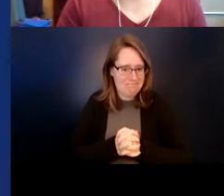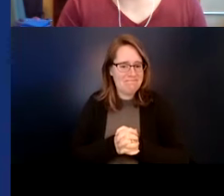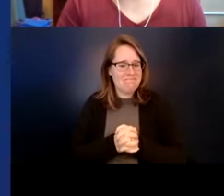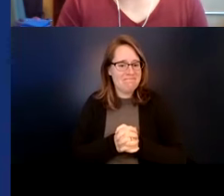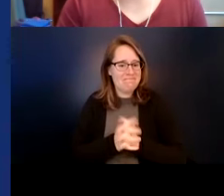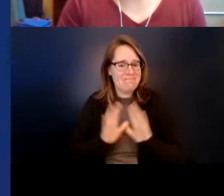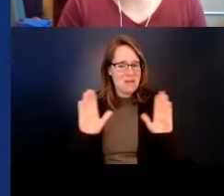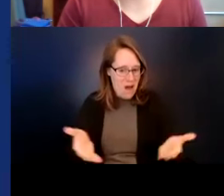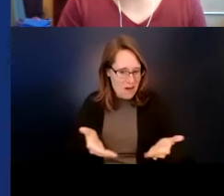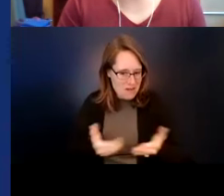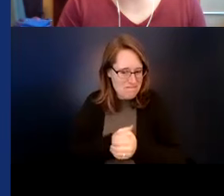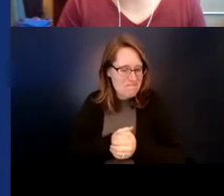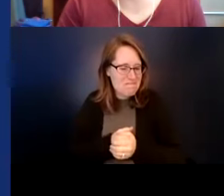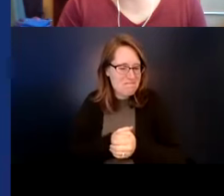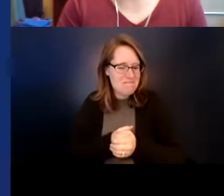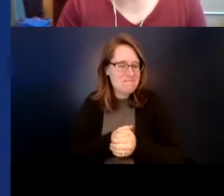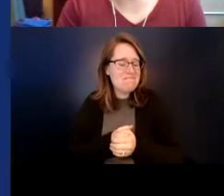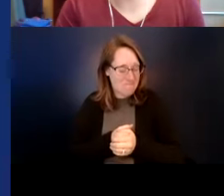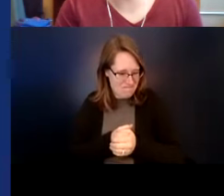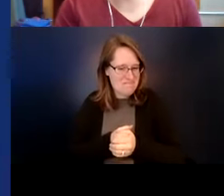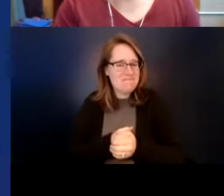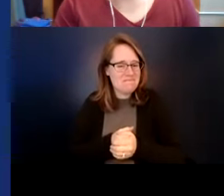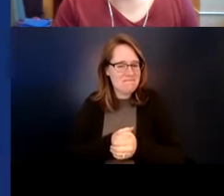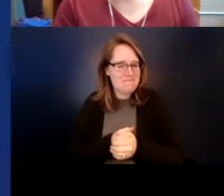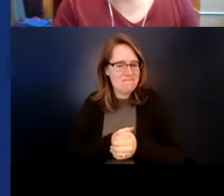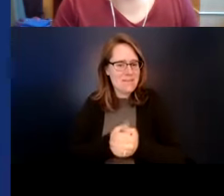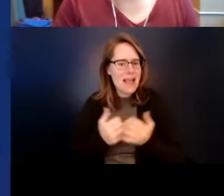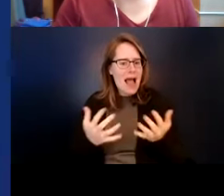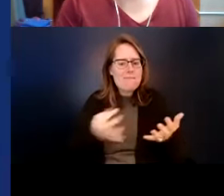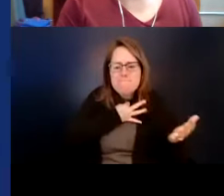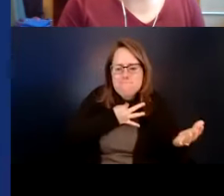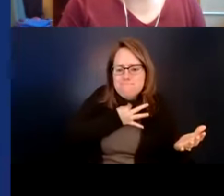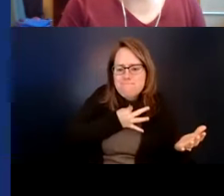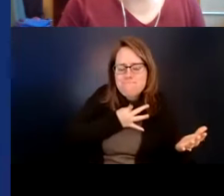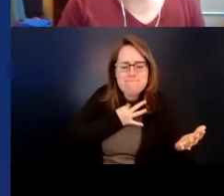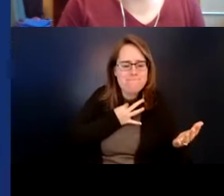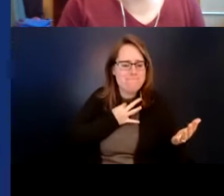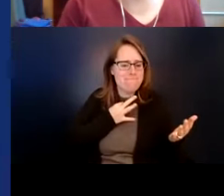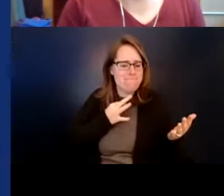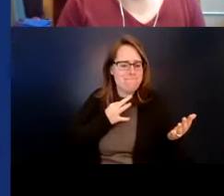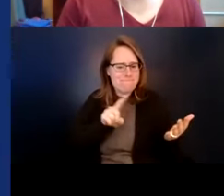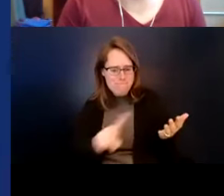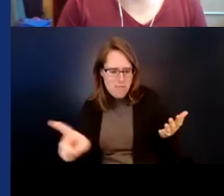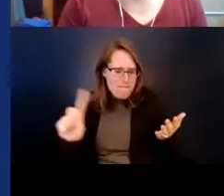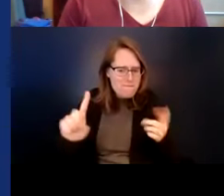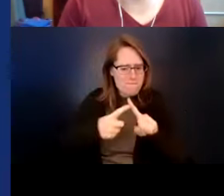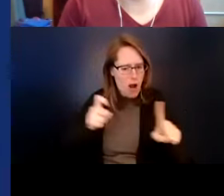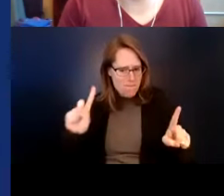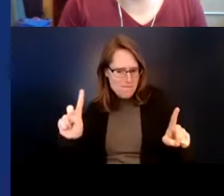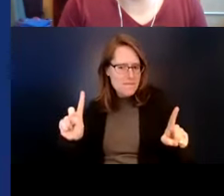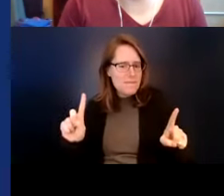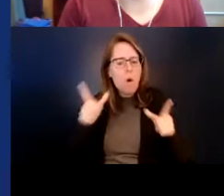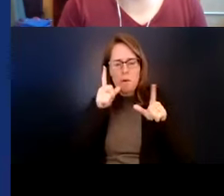Welcome. Before the workshop begins, I do want to know where we're all coming from. So I'm going to launch a poll real quick.